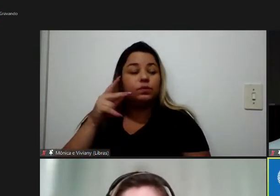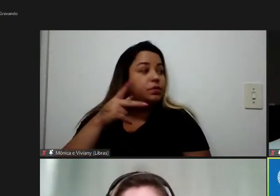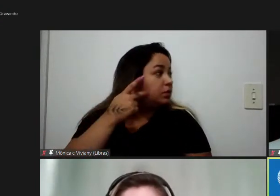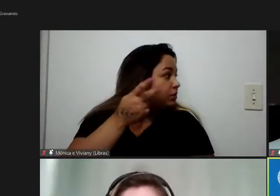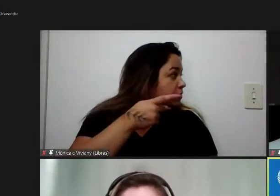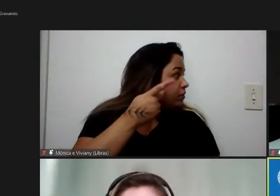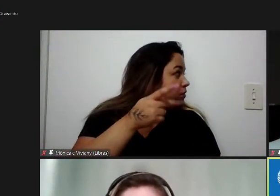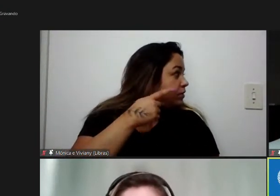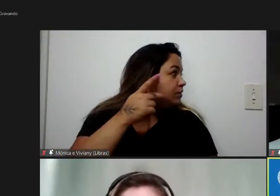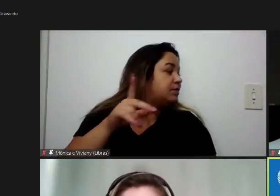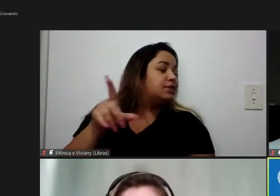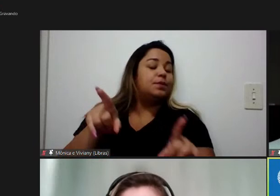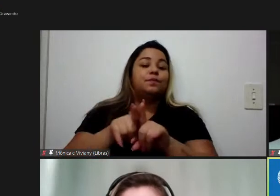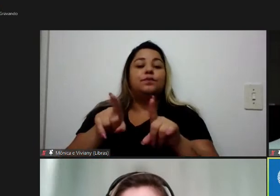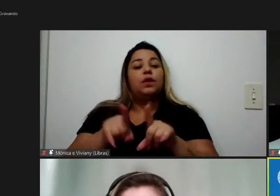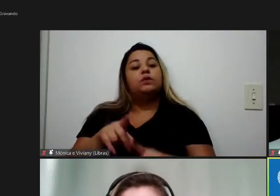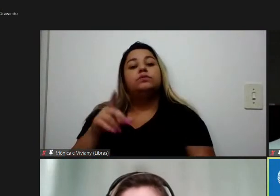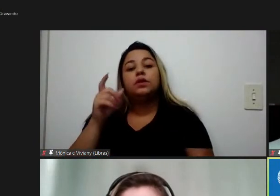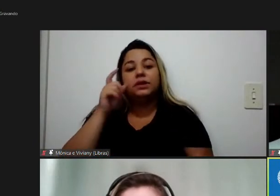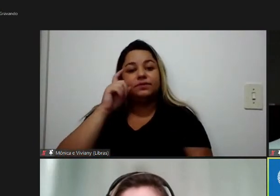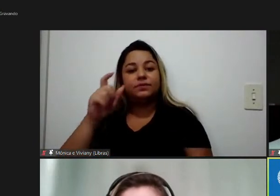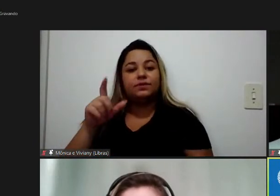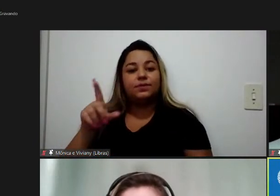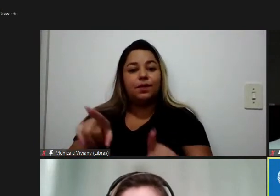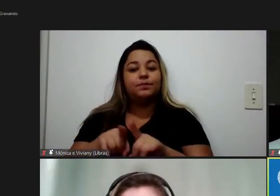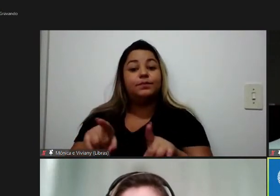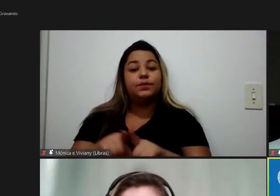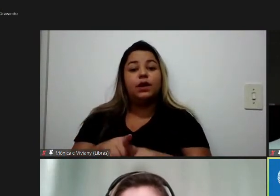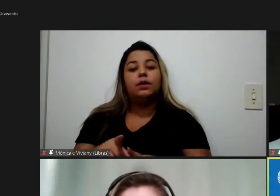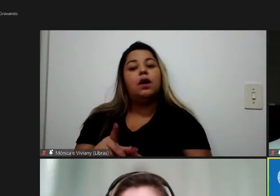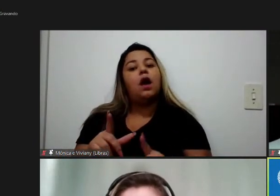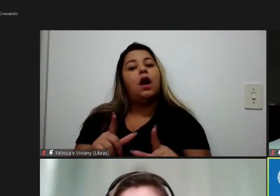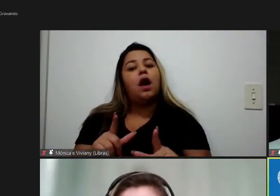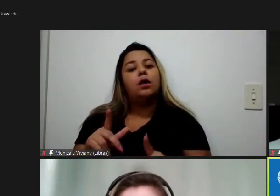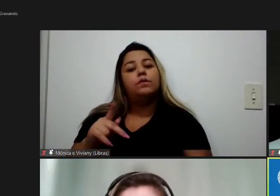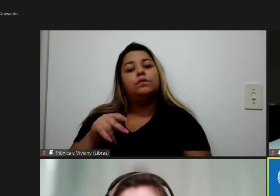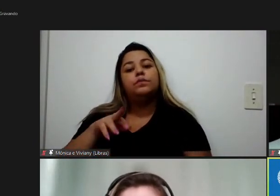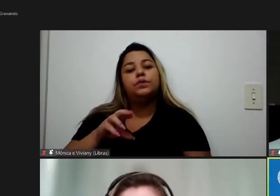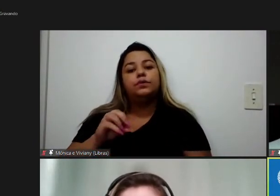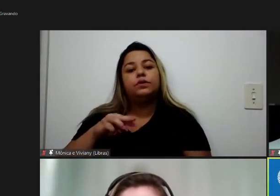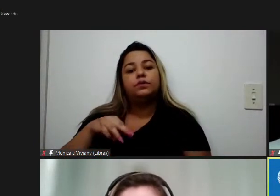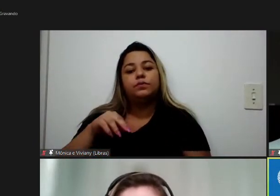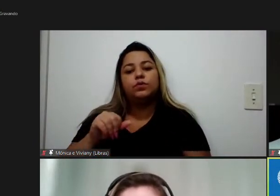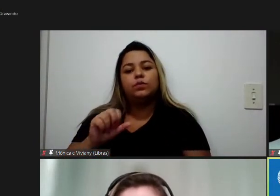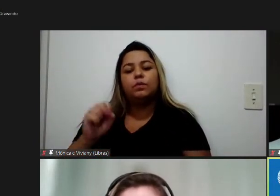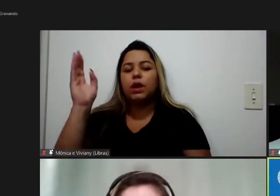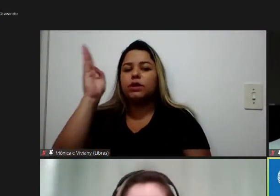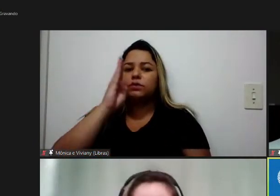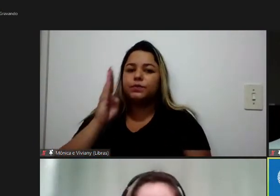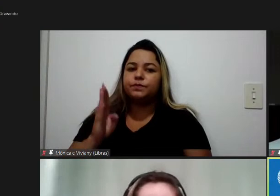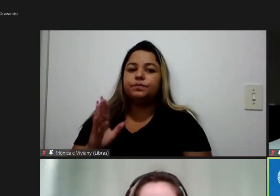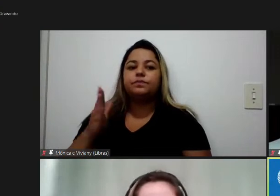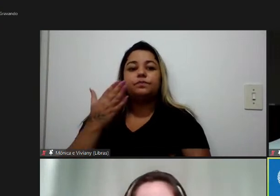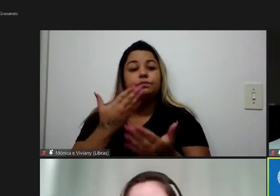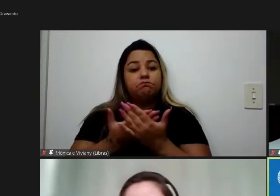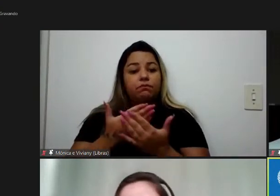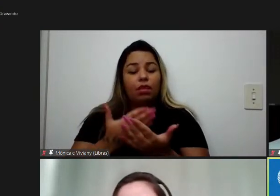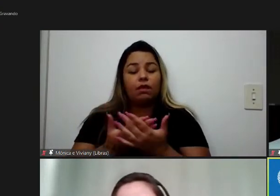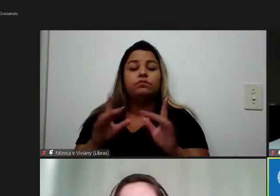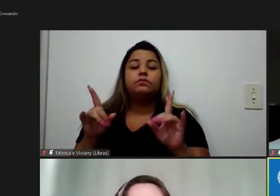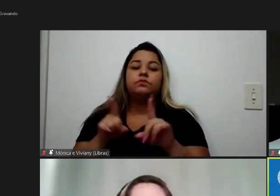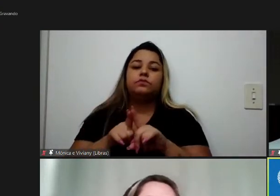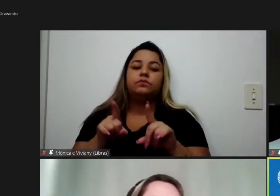at programs in Brazil, at the school programs, and how you are